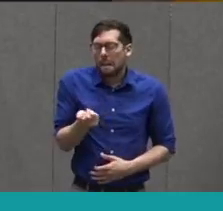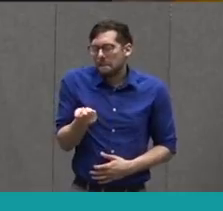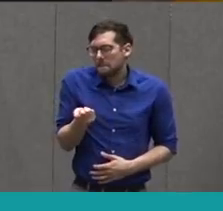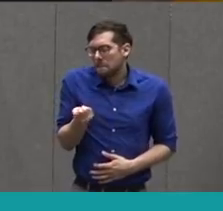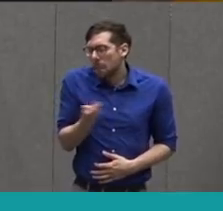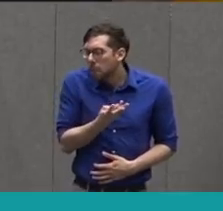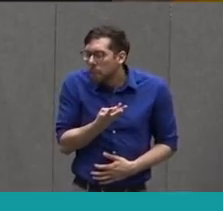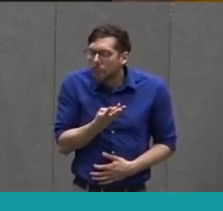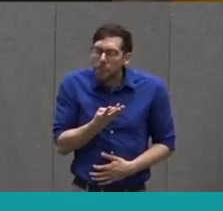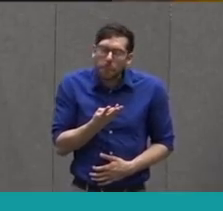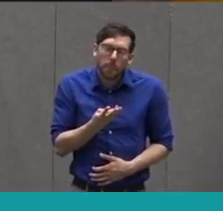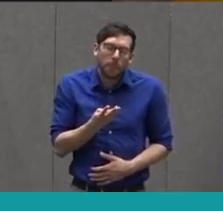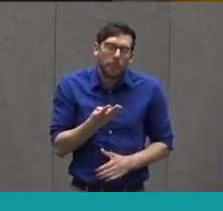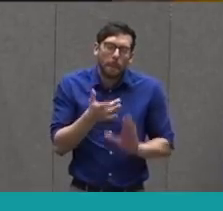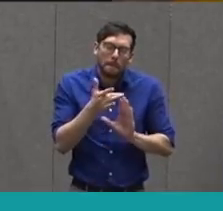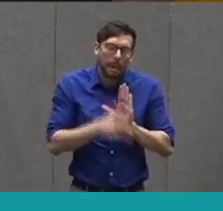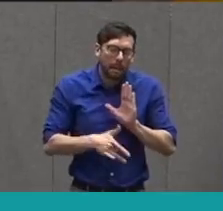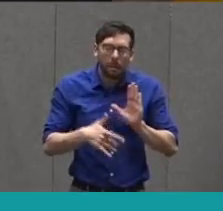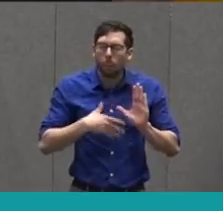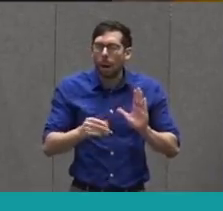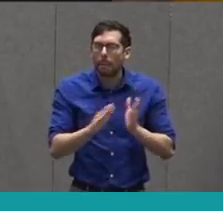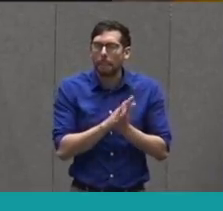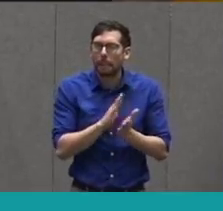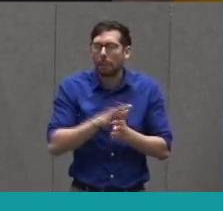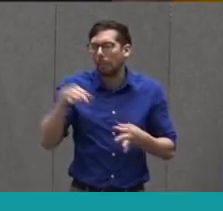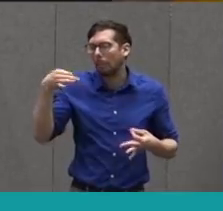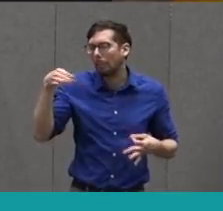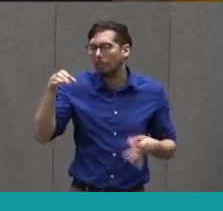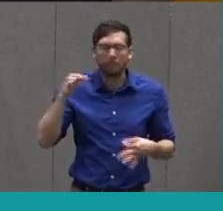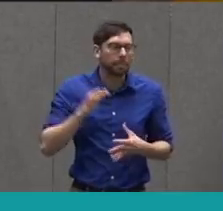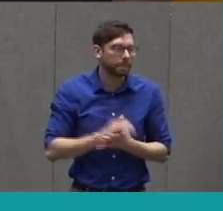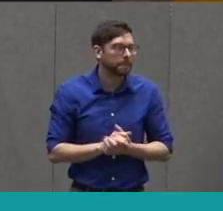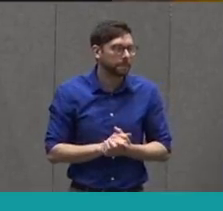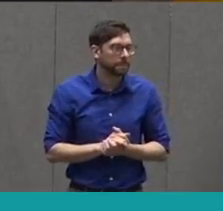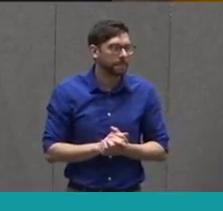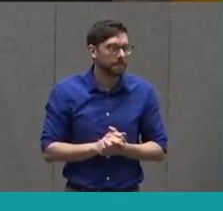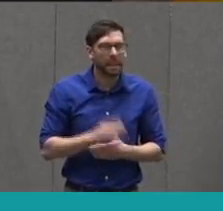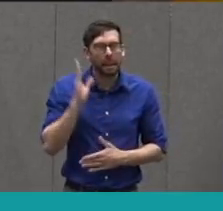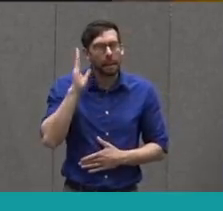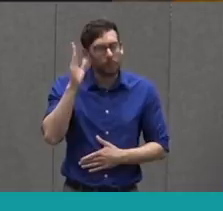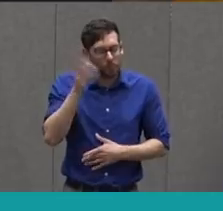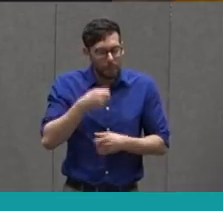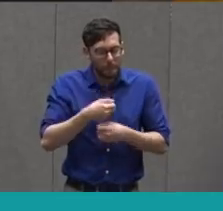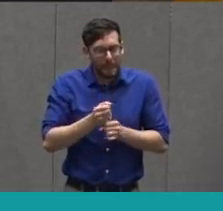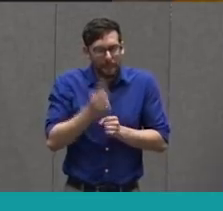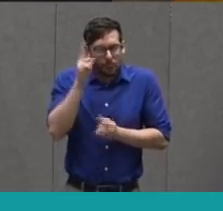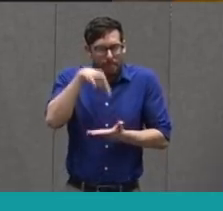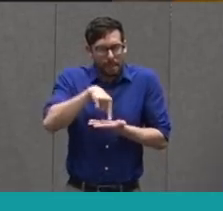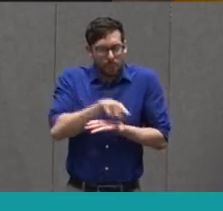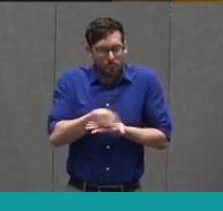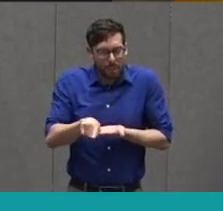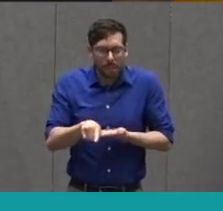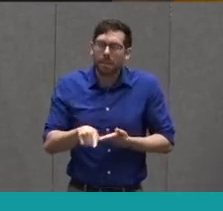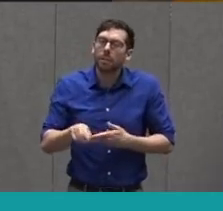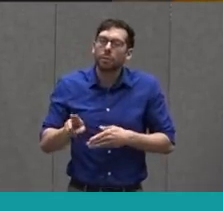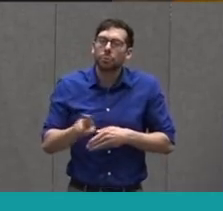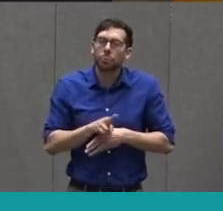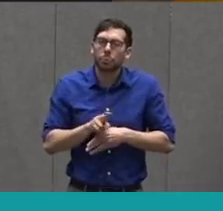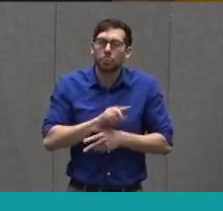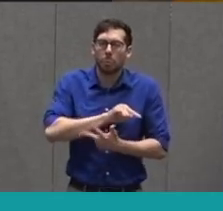make a squiggle journal for this week alone that has enough pages. So I'm using three pieces of